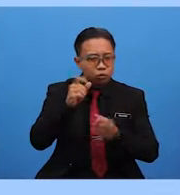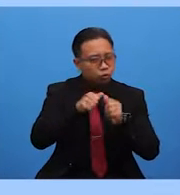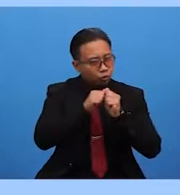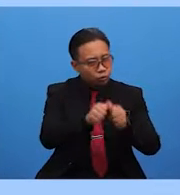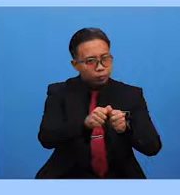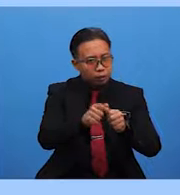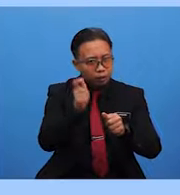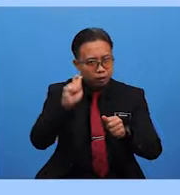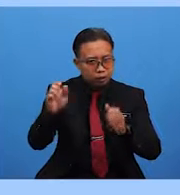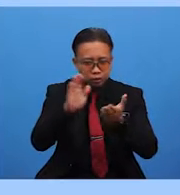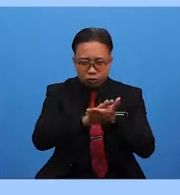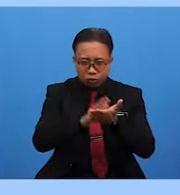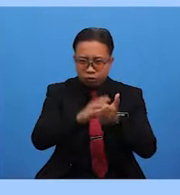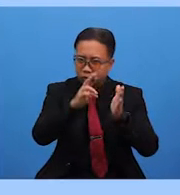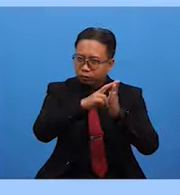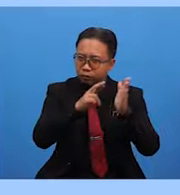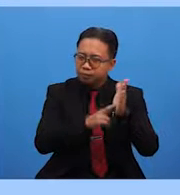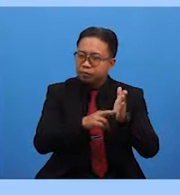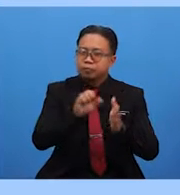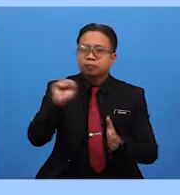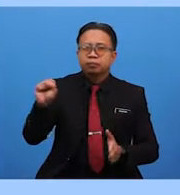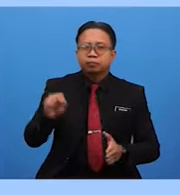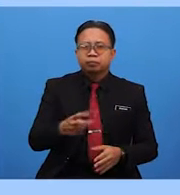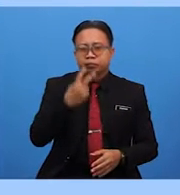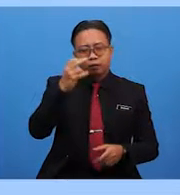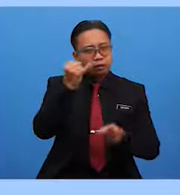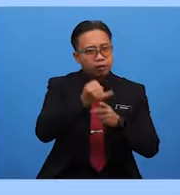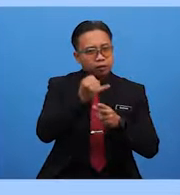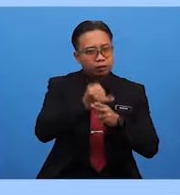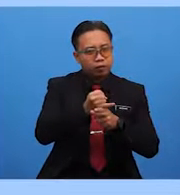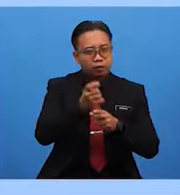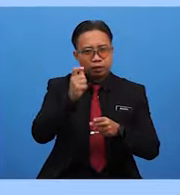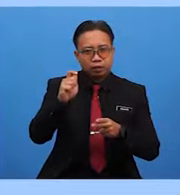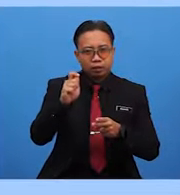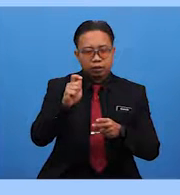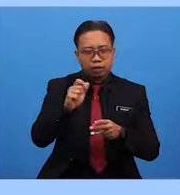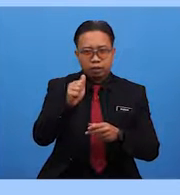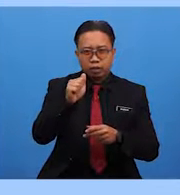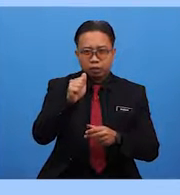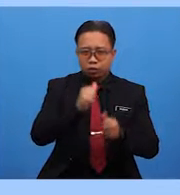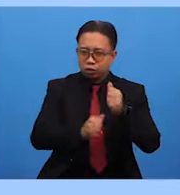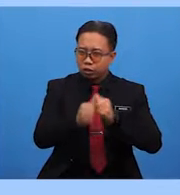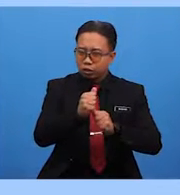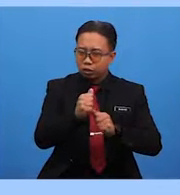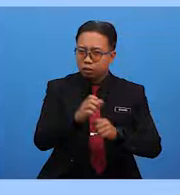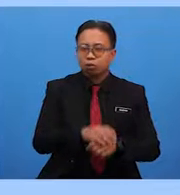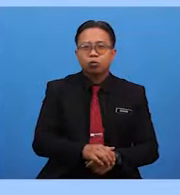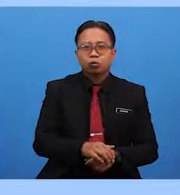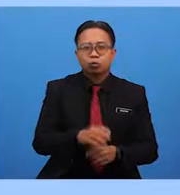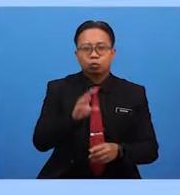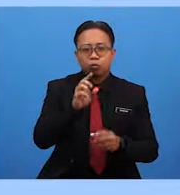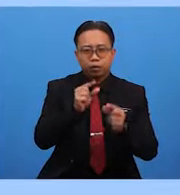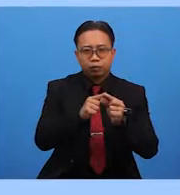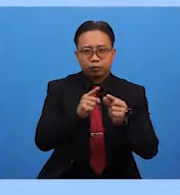school rules. Let's identify the action word first. What is the verb used in